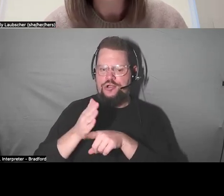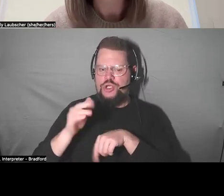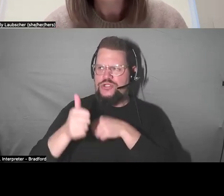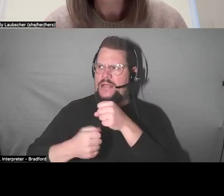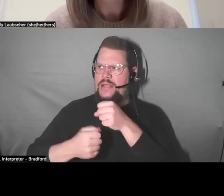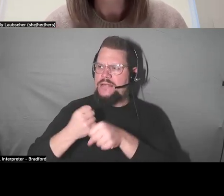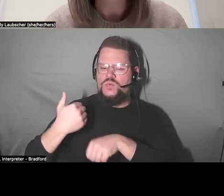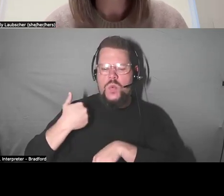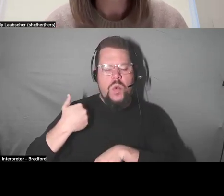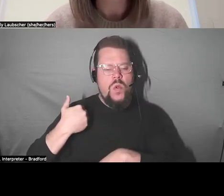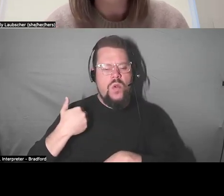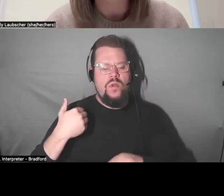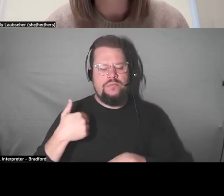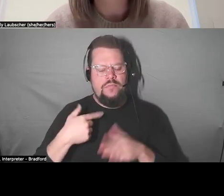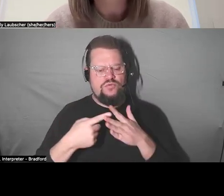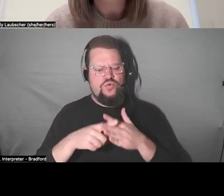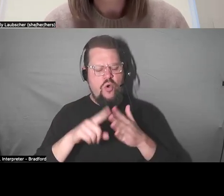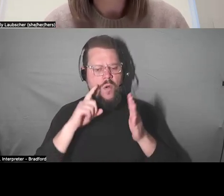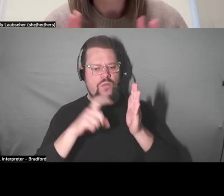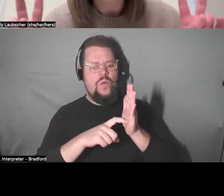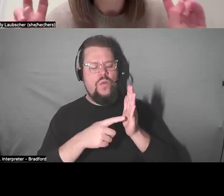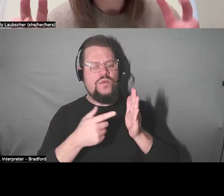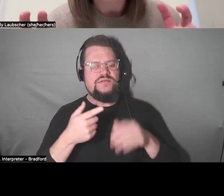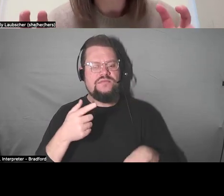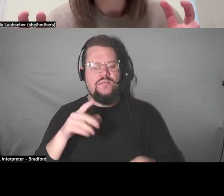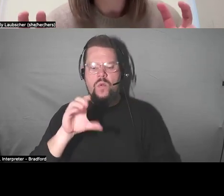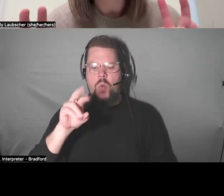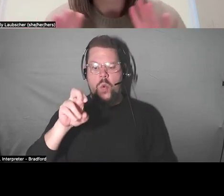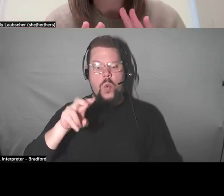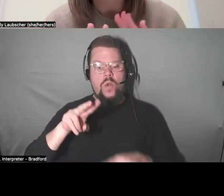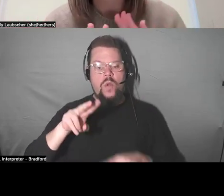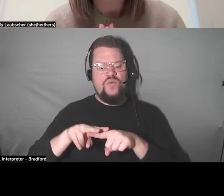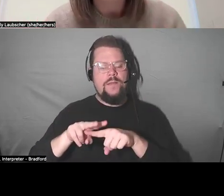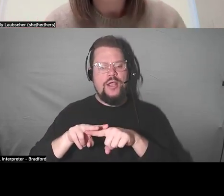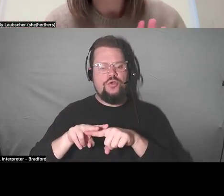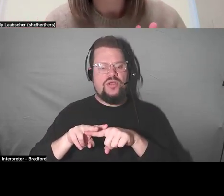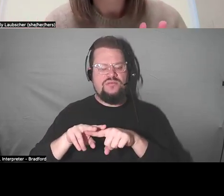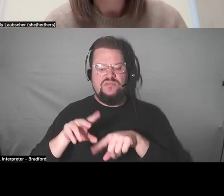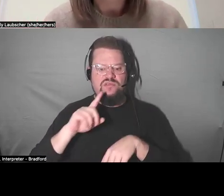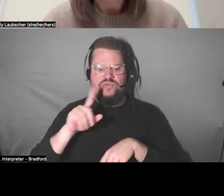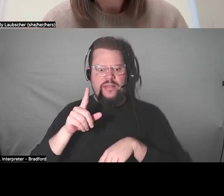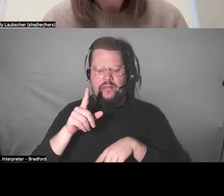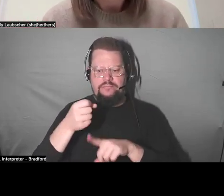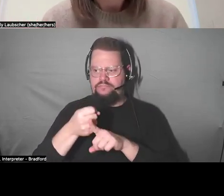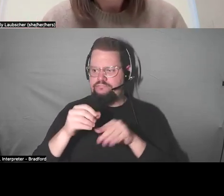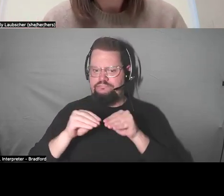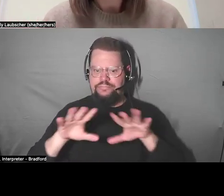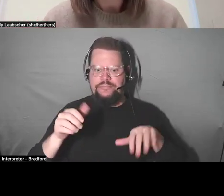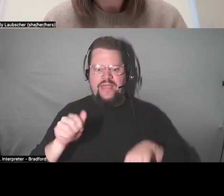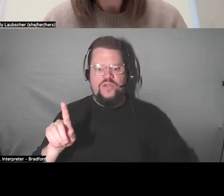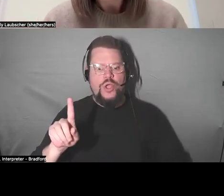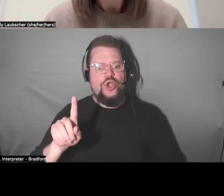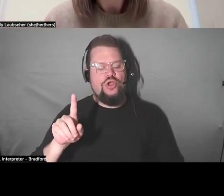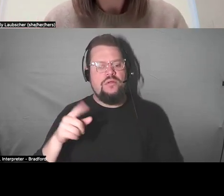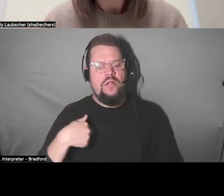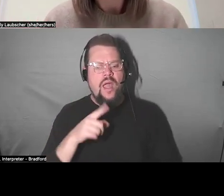now, where I started to notice that core vocabulary was everywhere. I hadn't really